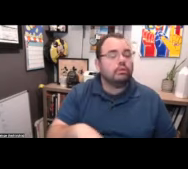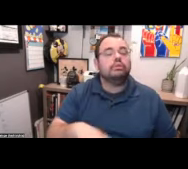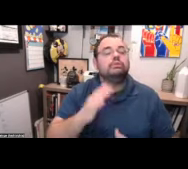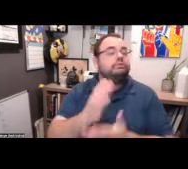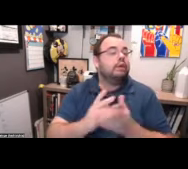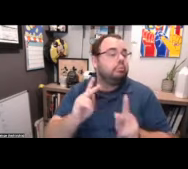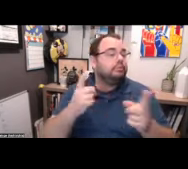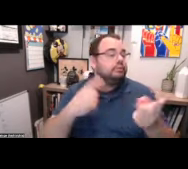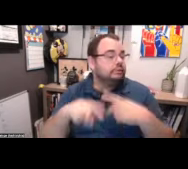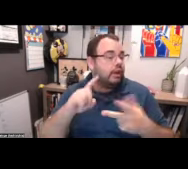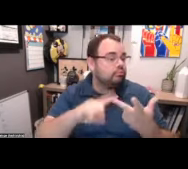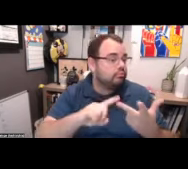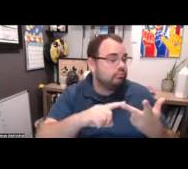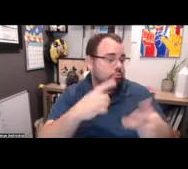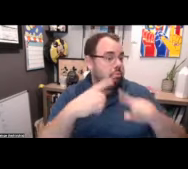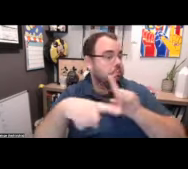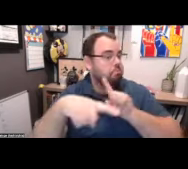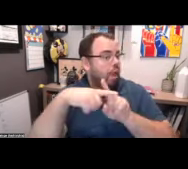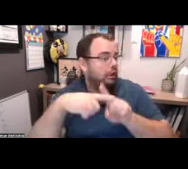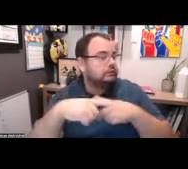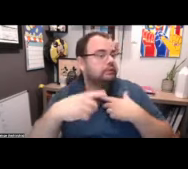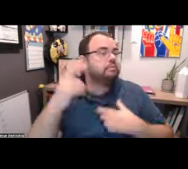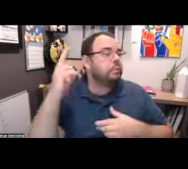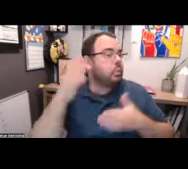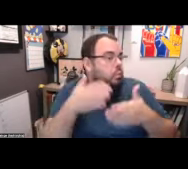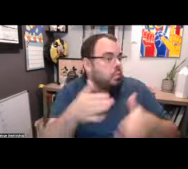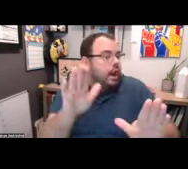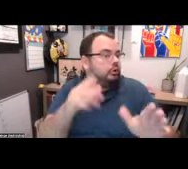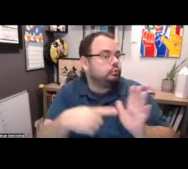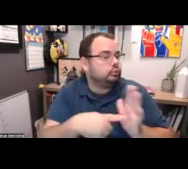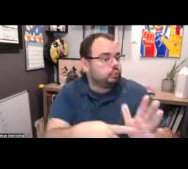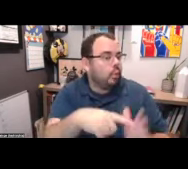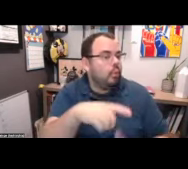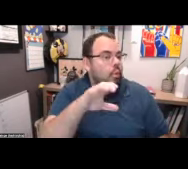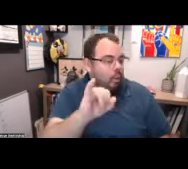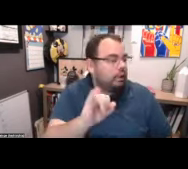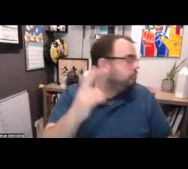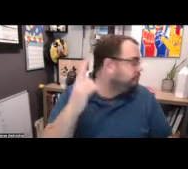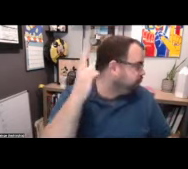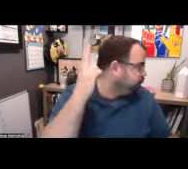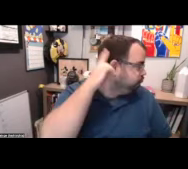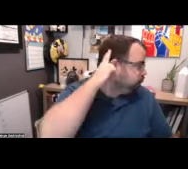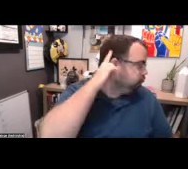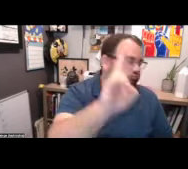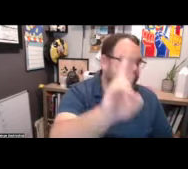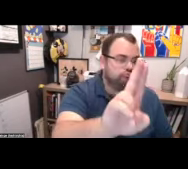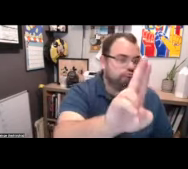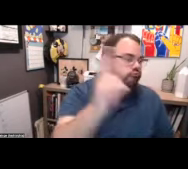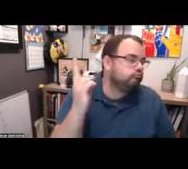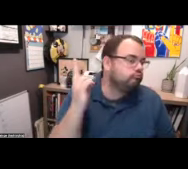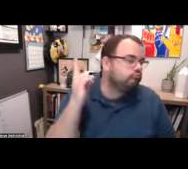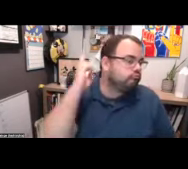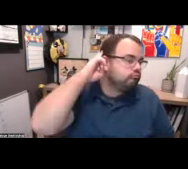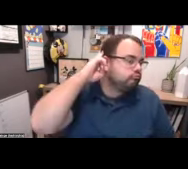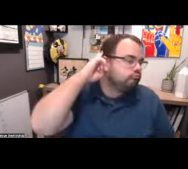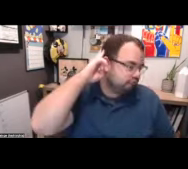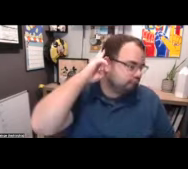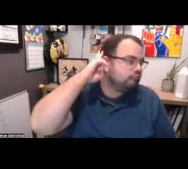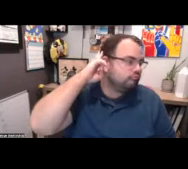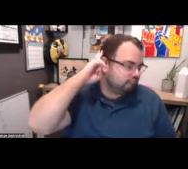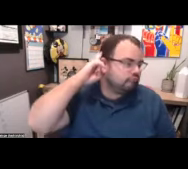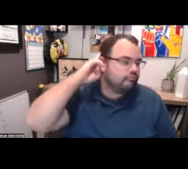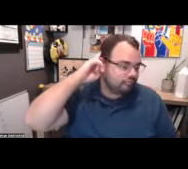implant. Okay. And then some people sign it in a positive light. So more of a positive connotation. And it's